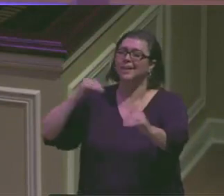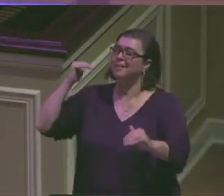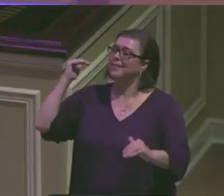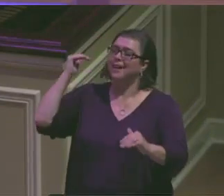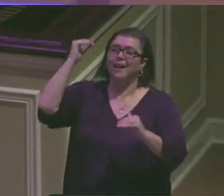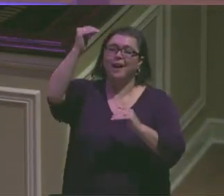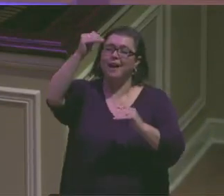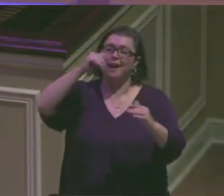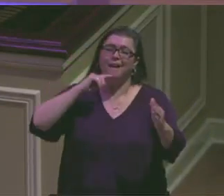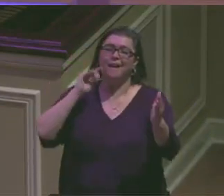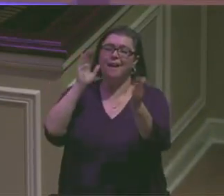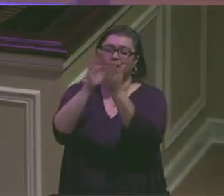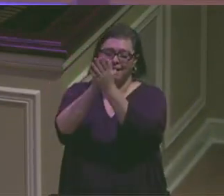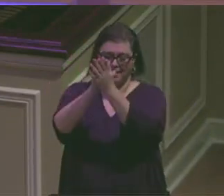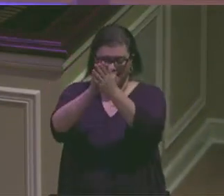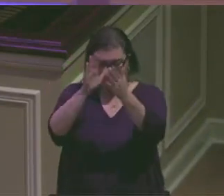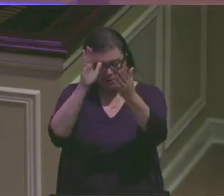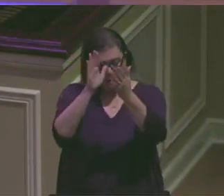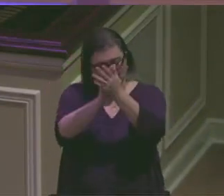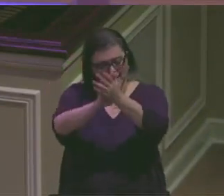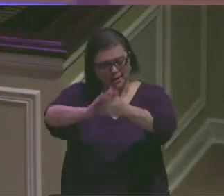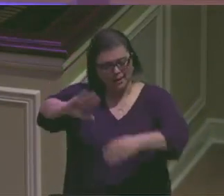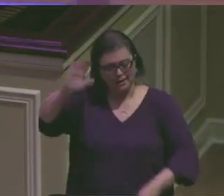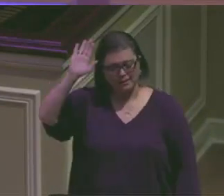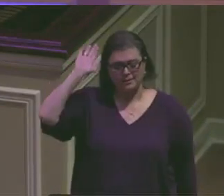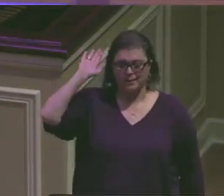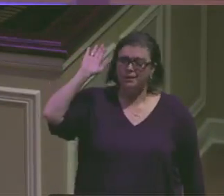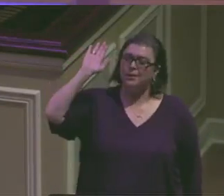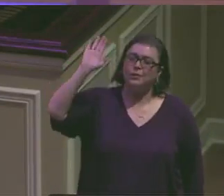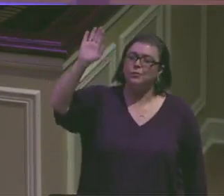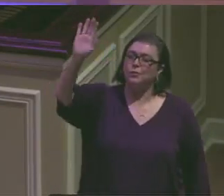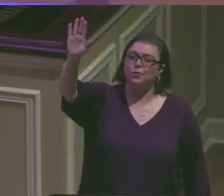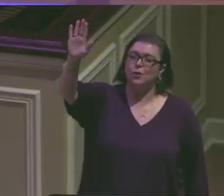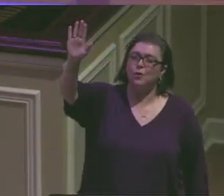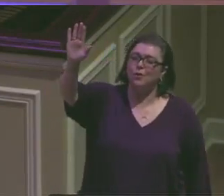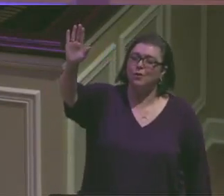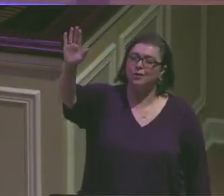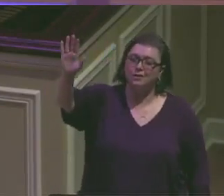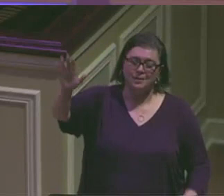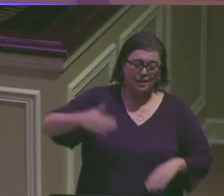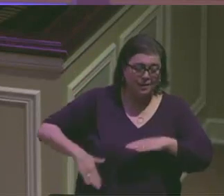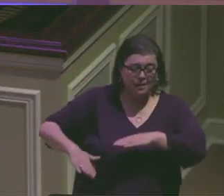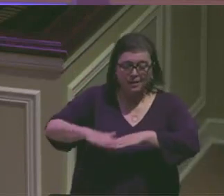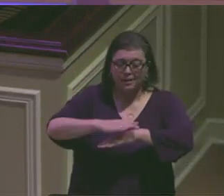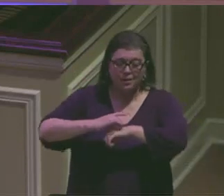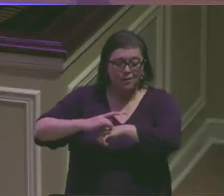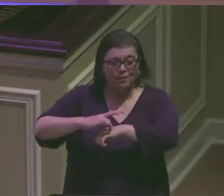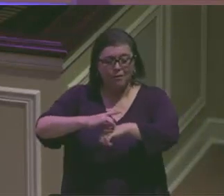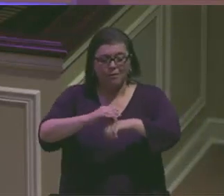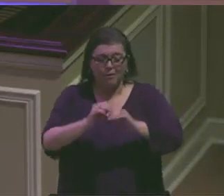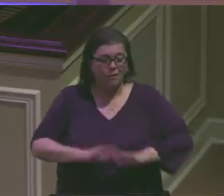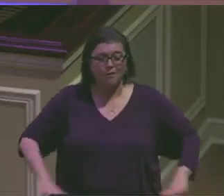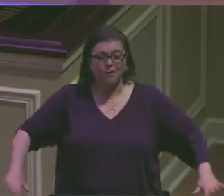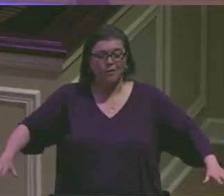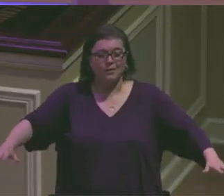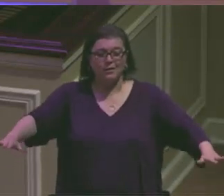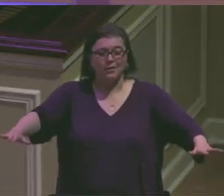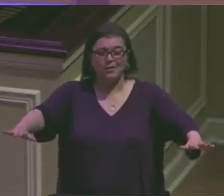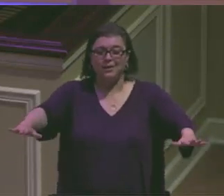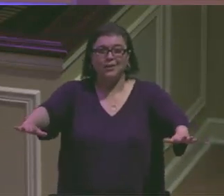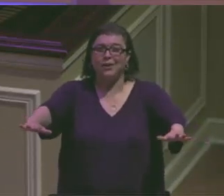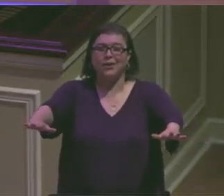yours. The highest praise is yours in all